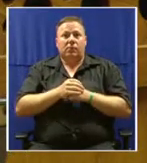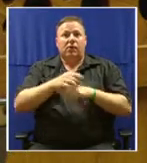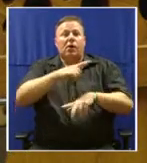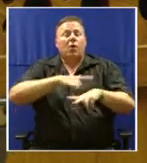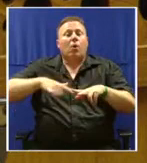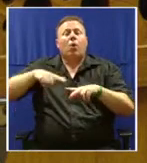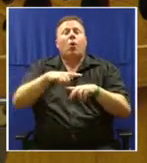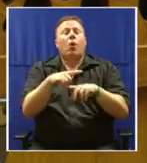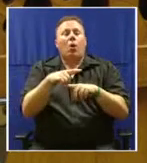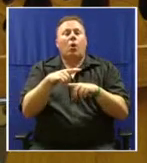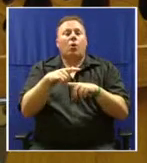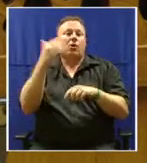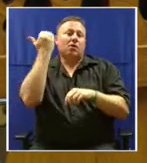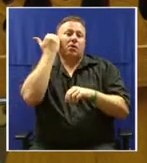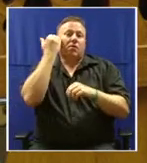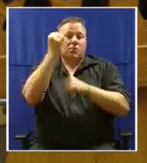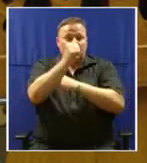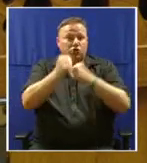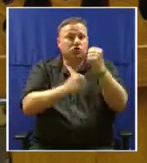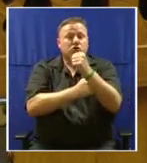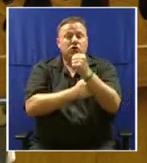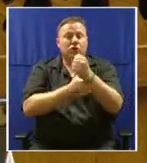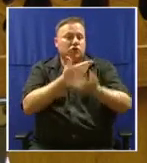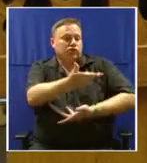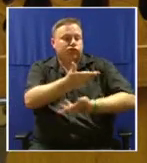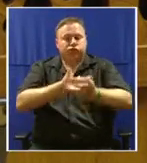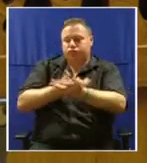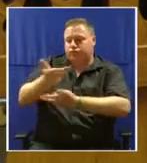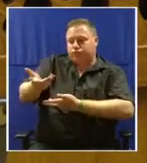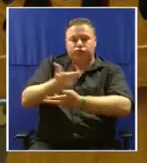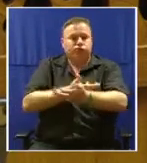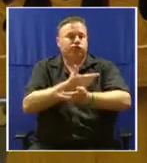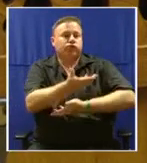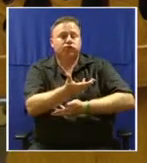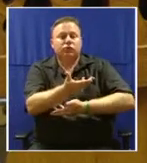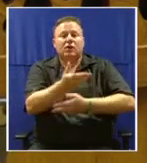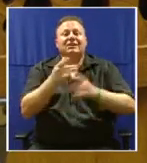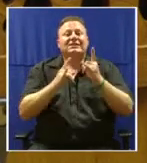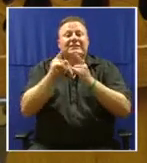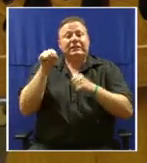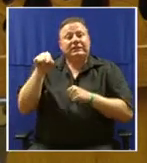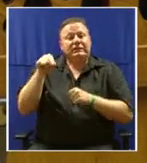government structures cooperating to build this city.